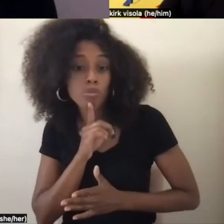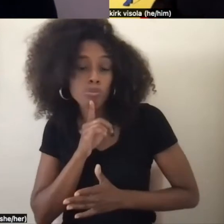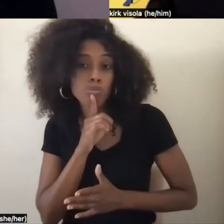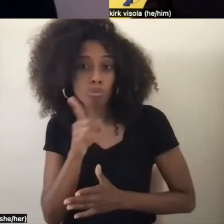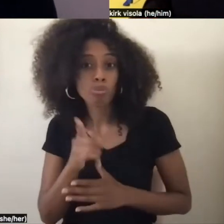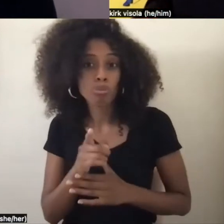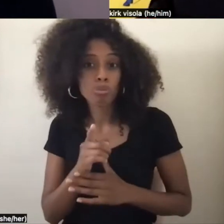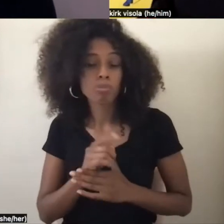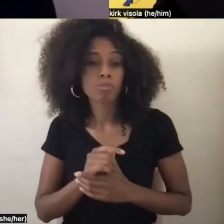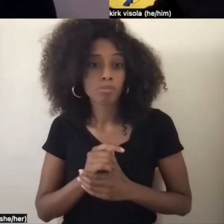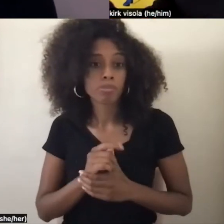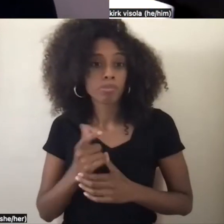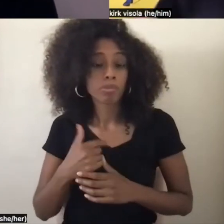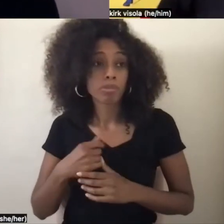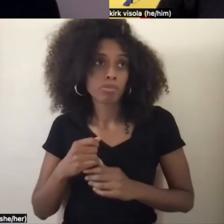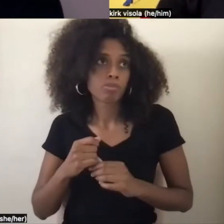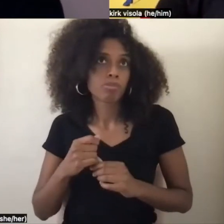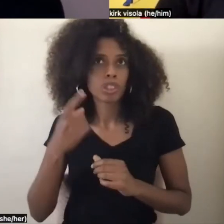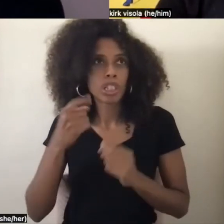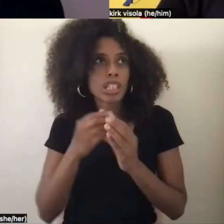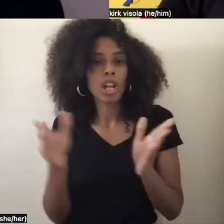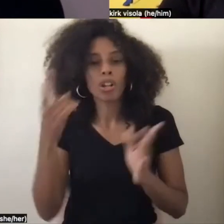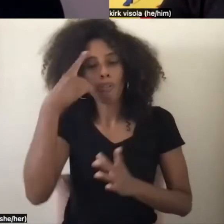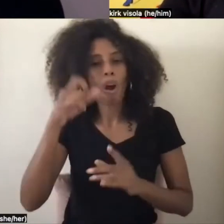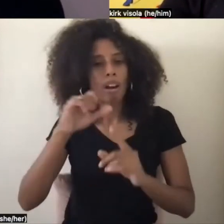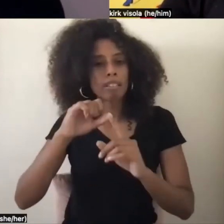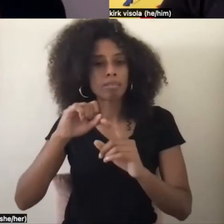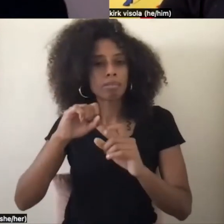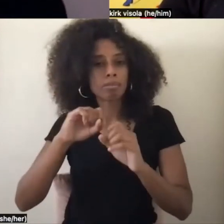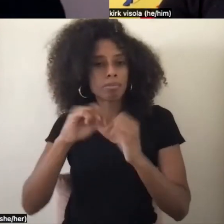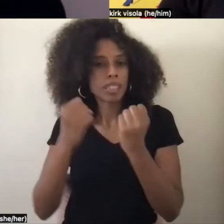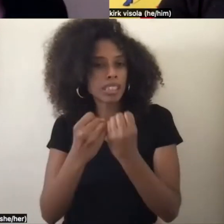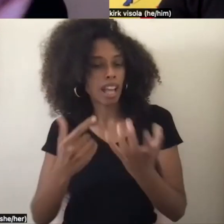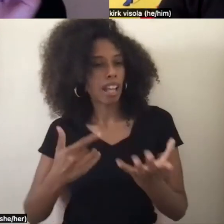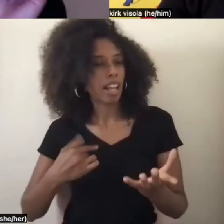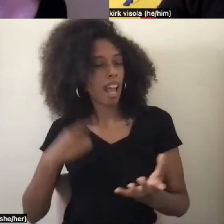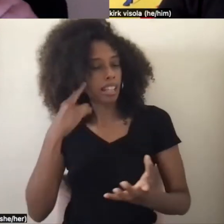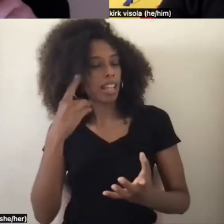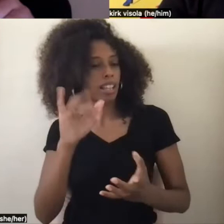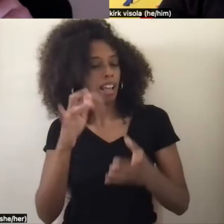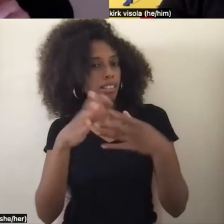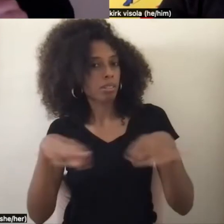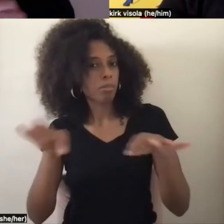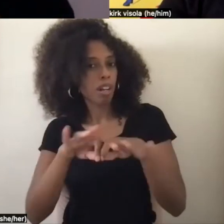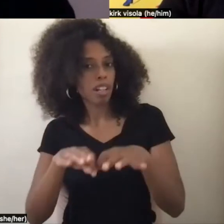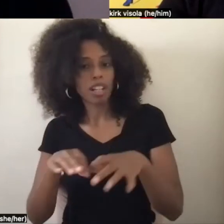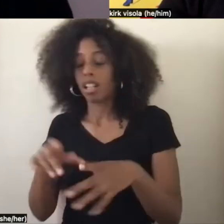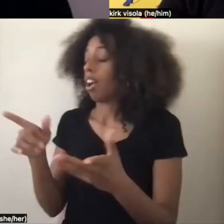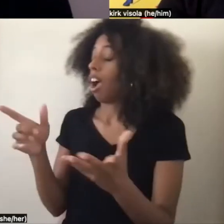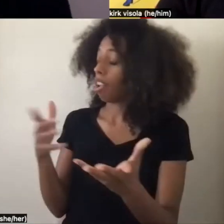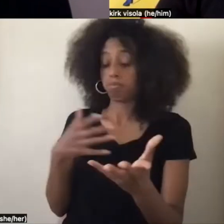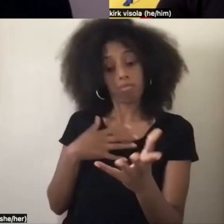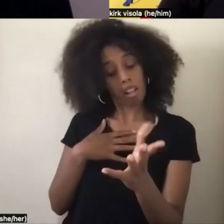Mm-hmm. You got it. But